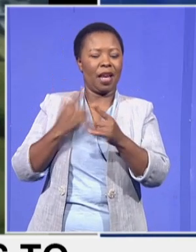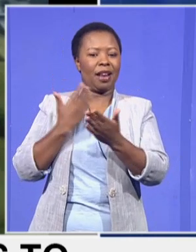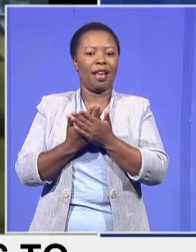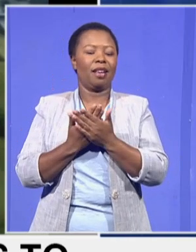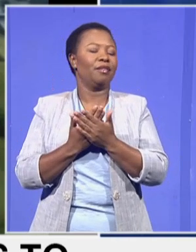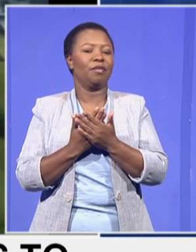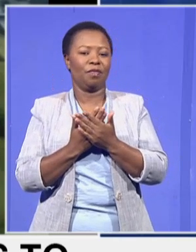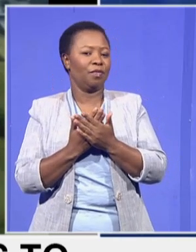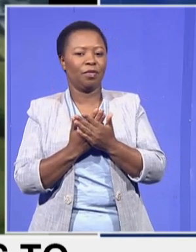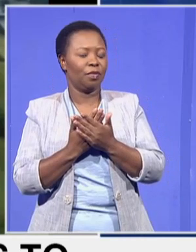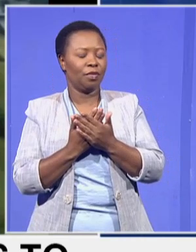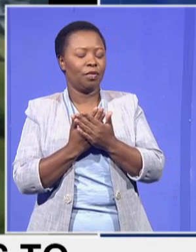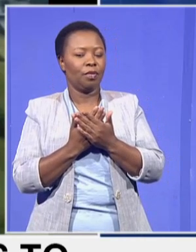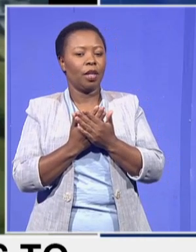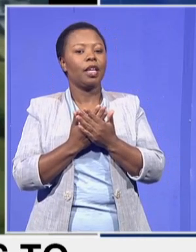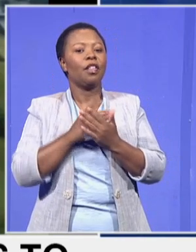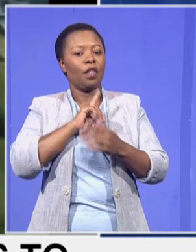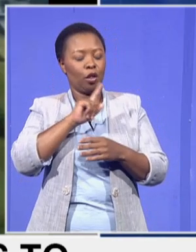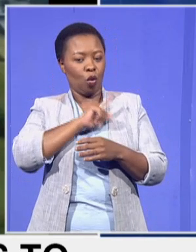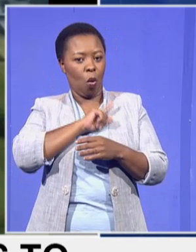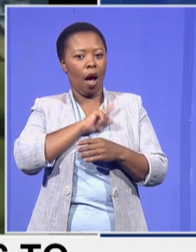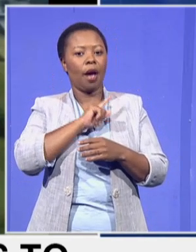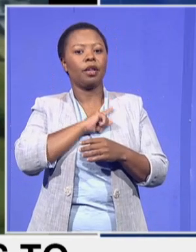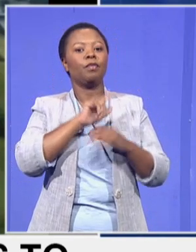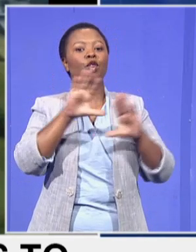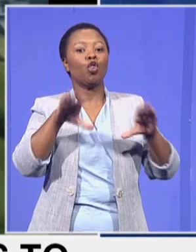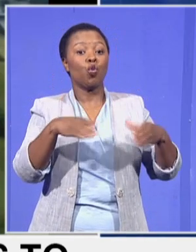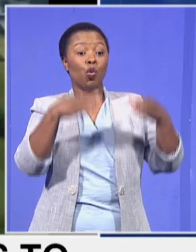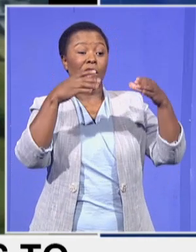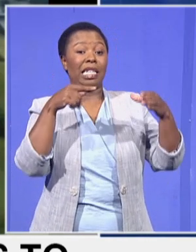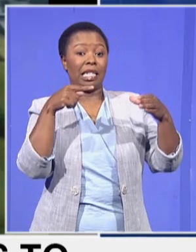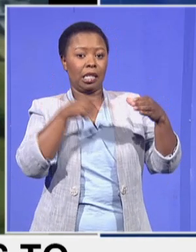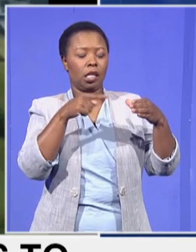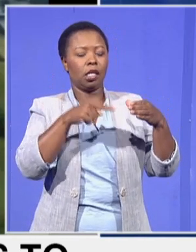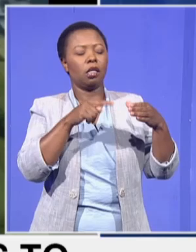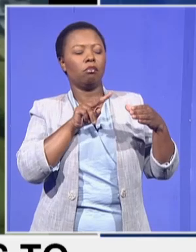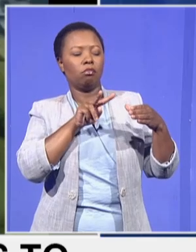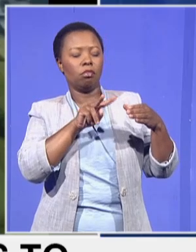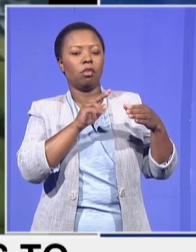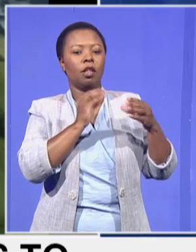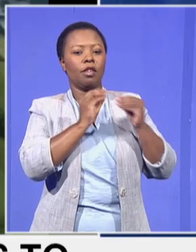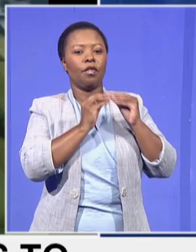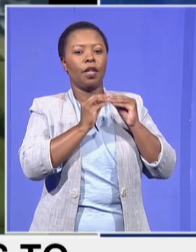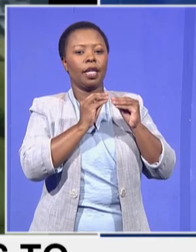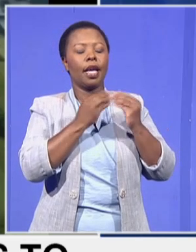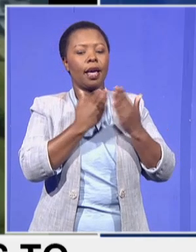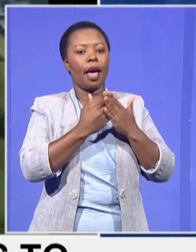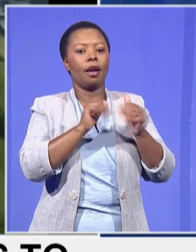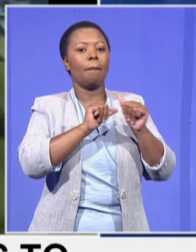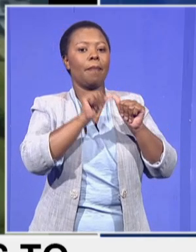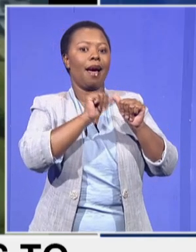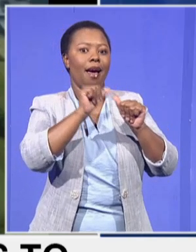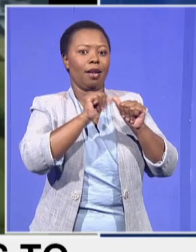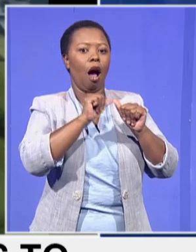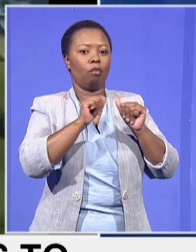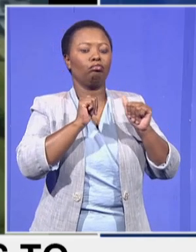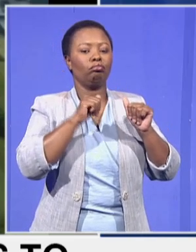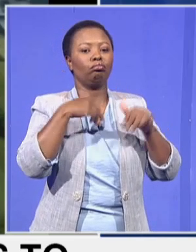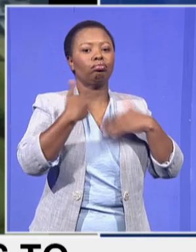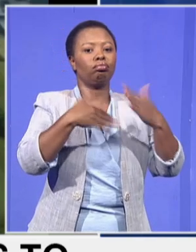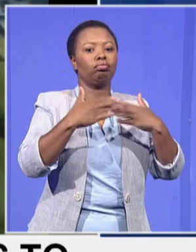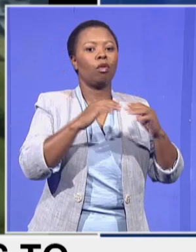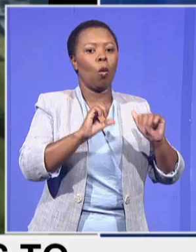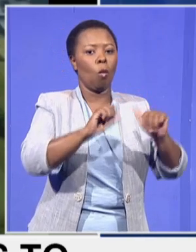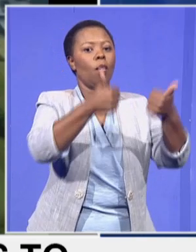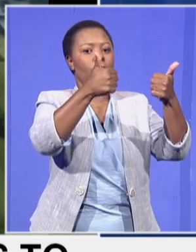that we could manage to get the units perform better. And we have seen at Camden running all 8 units. That was very good